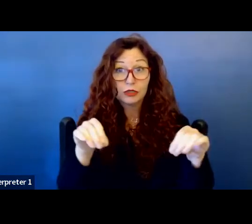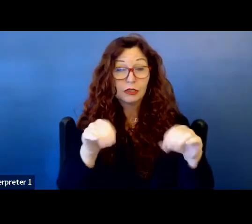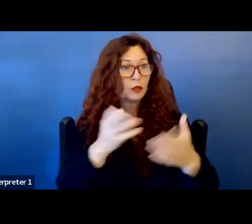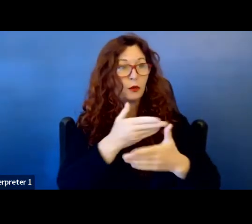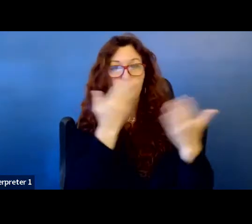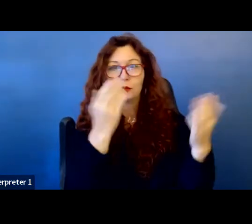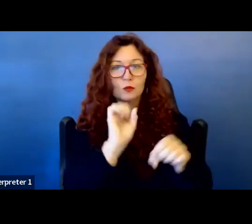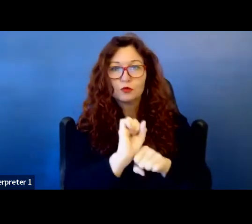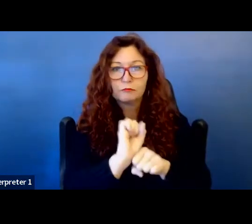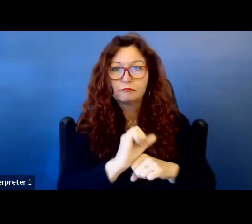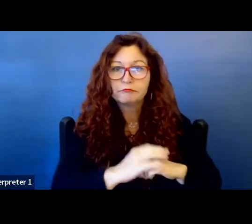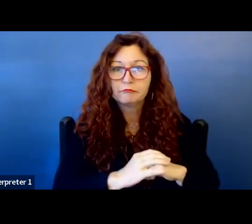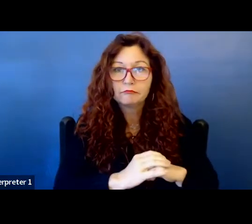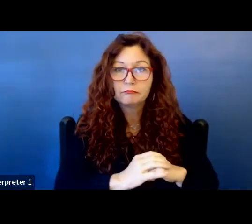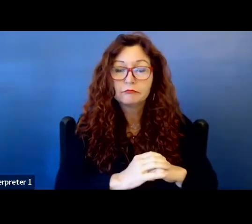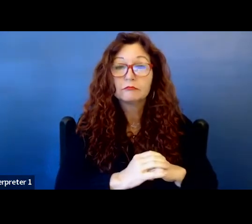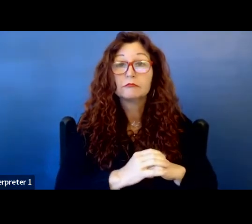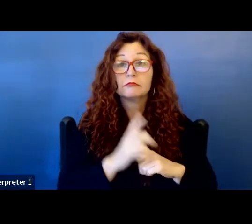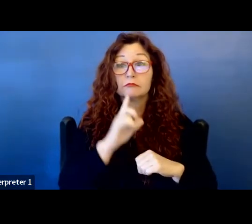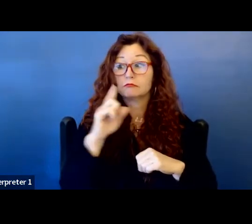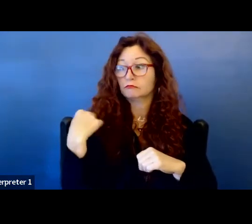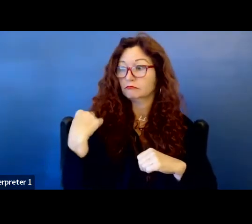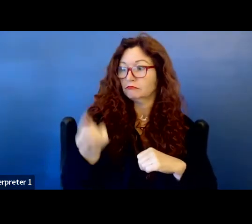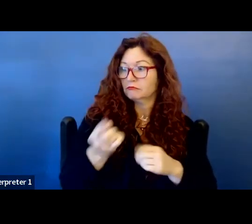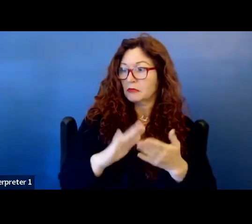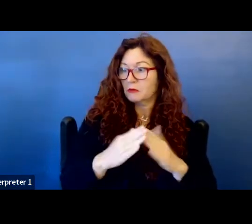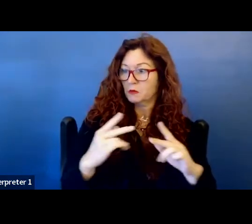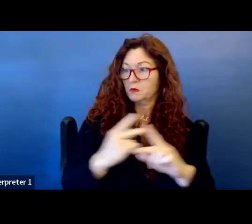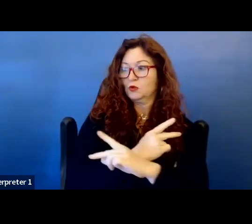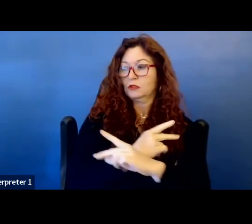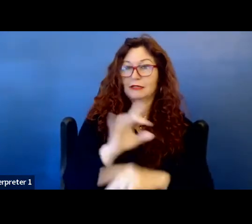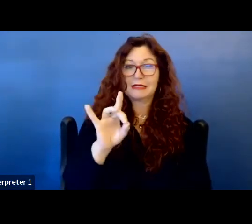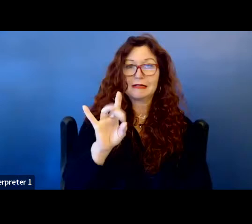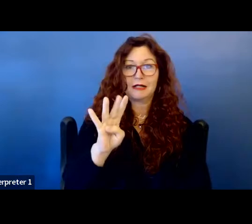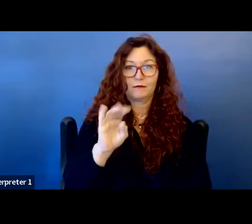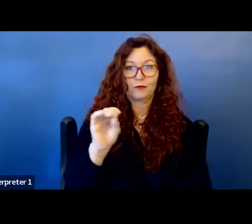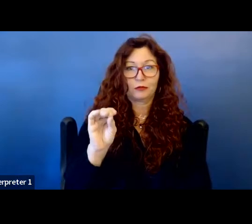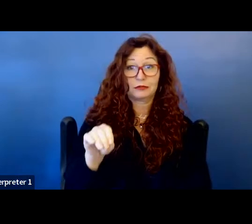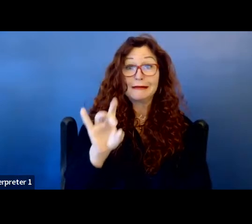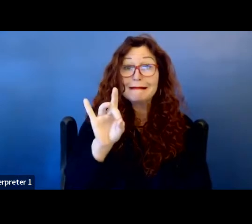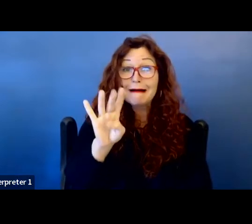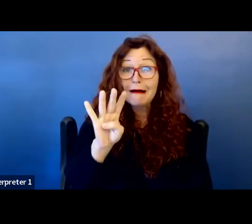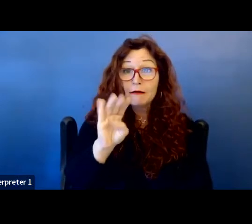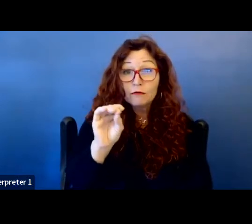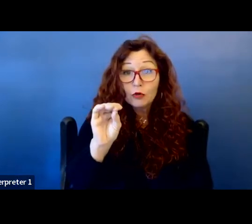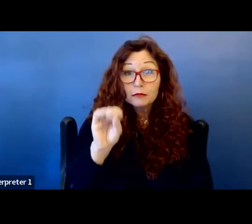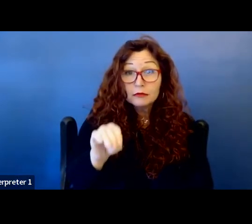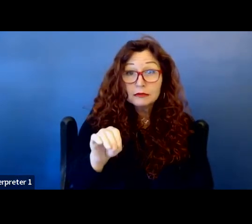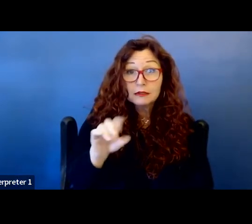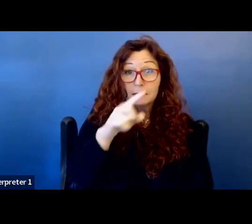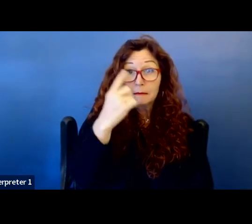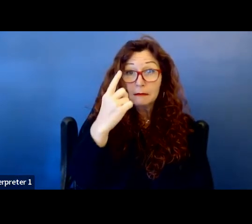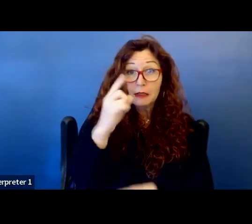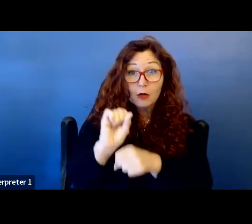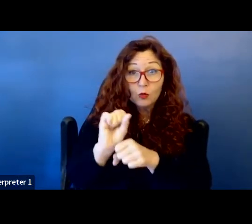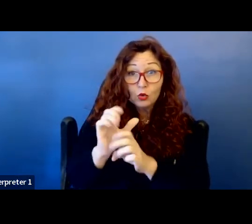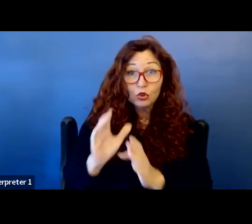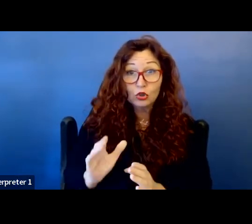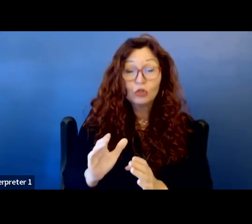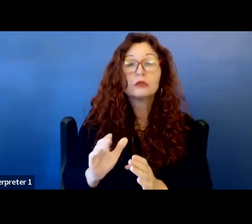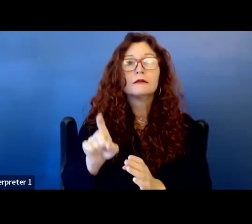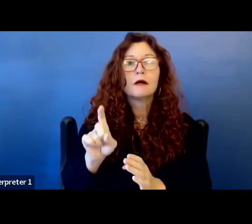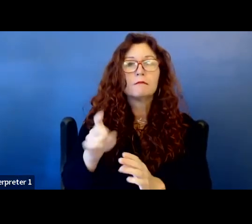years is shown up as nearly 84 percent of black workers seeking access to unemployment since the shutdowns in